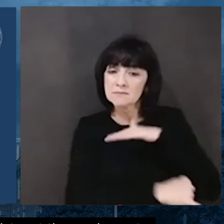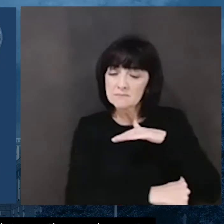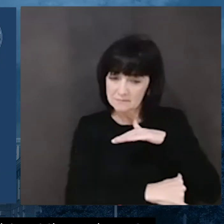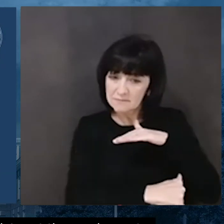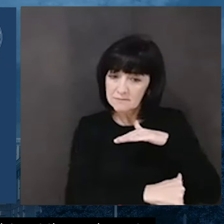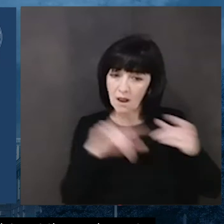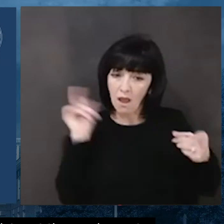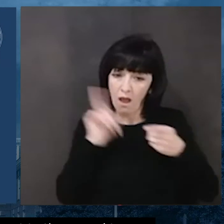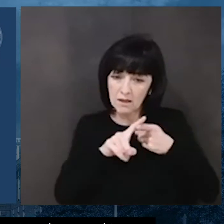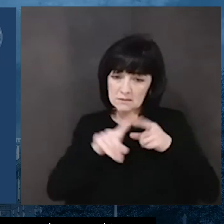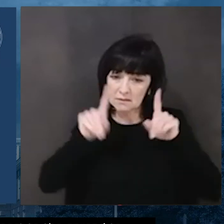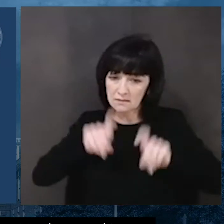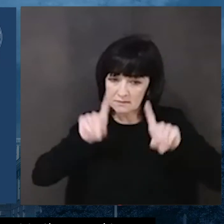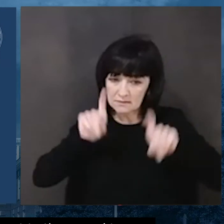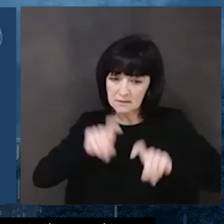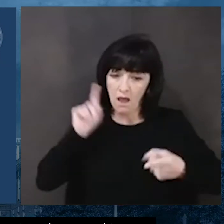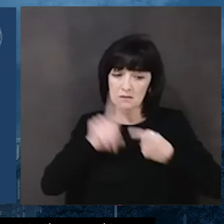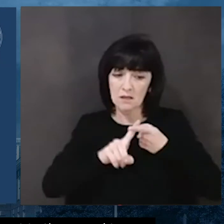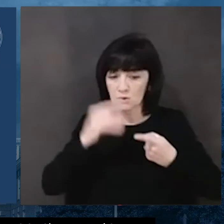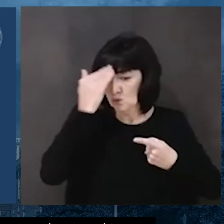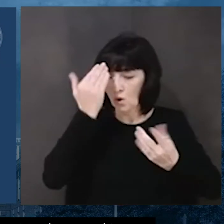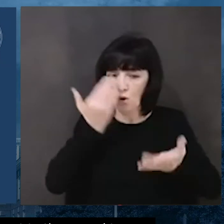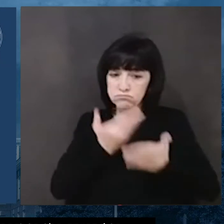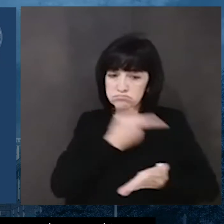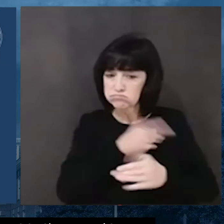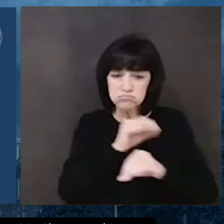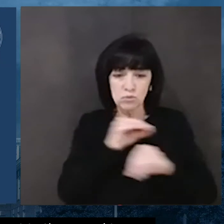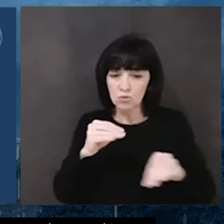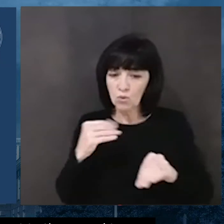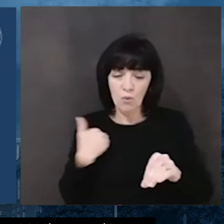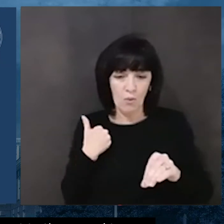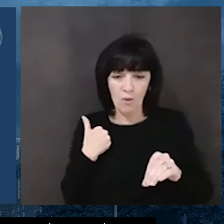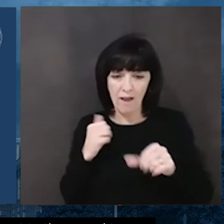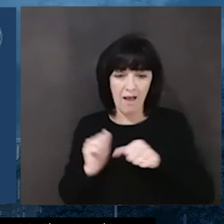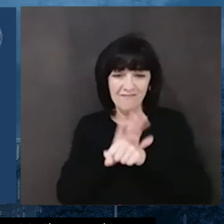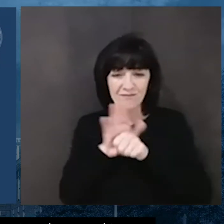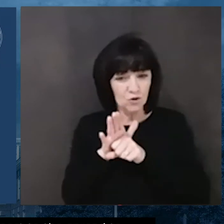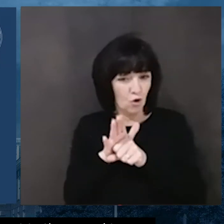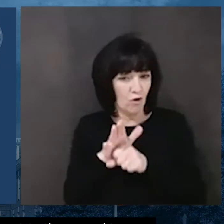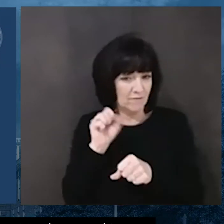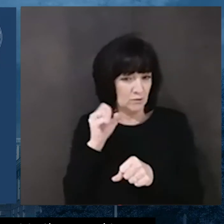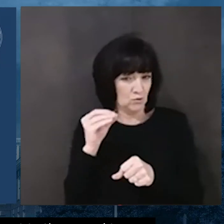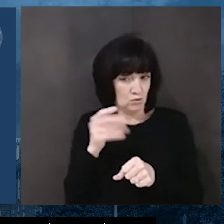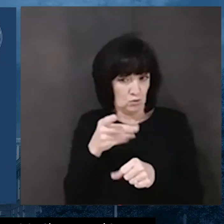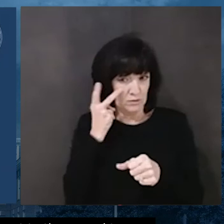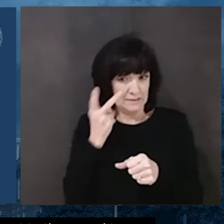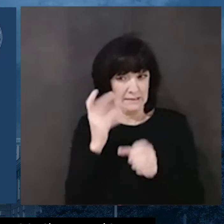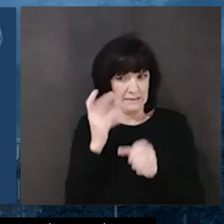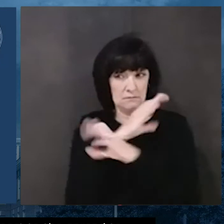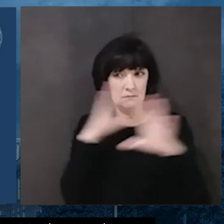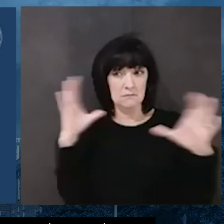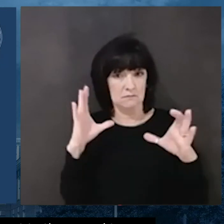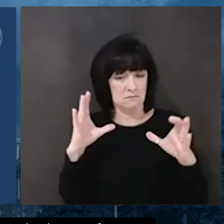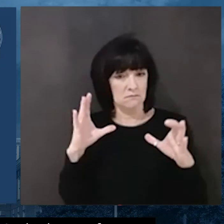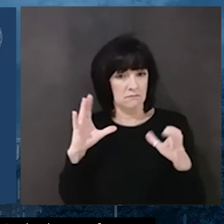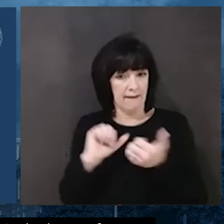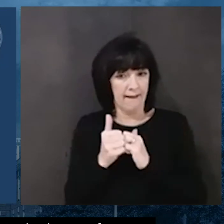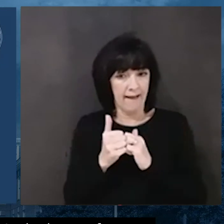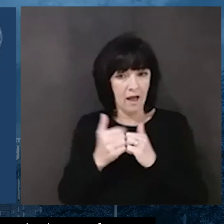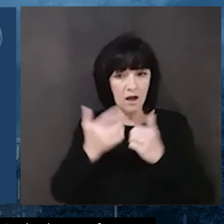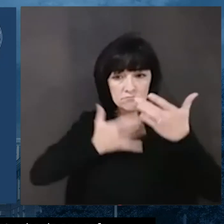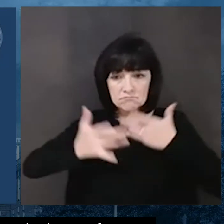teachers and staff, we've learned that schools are safe environments, and that's why we've been